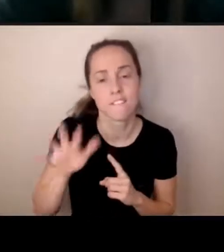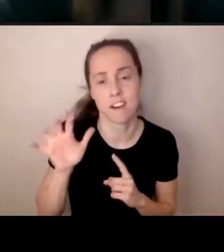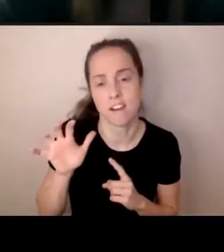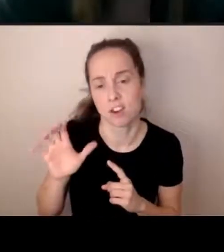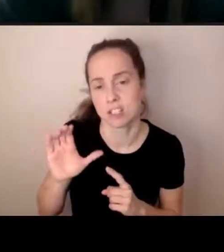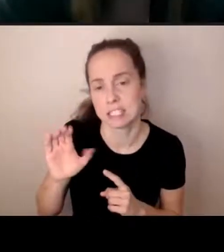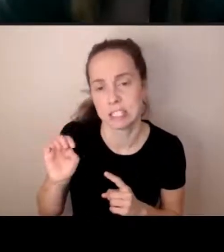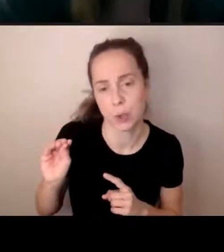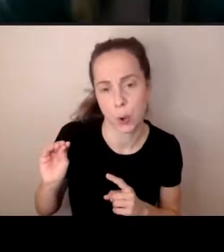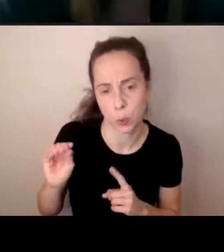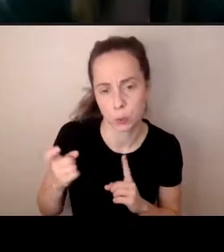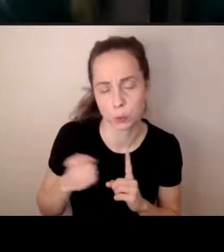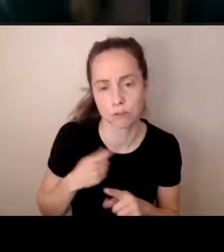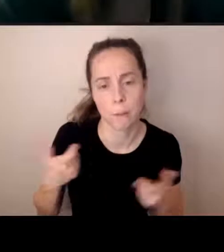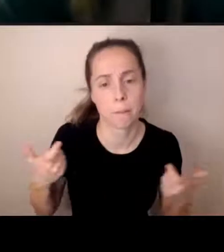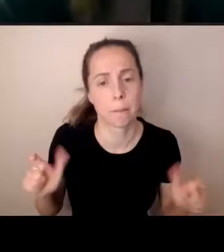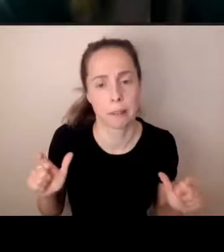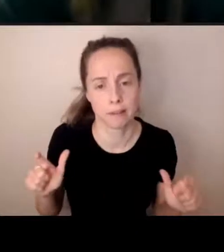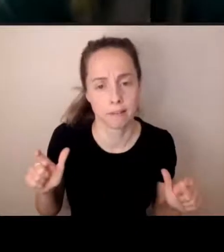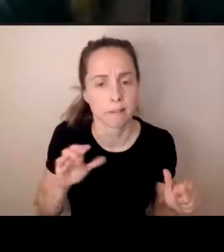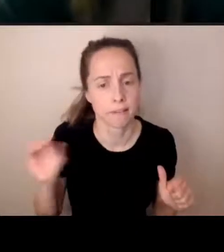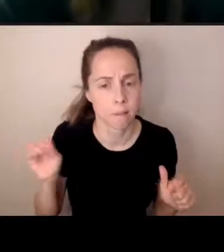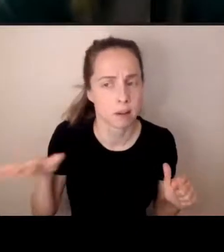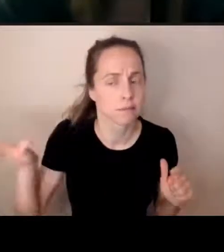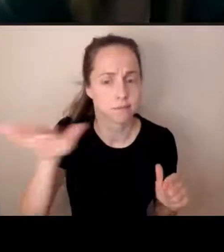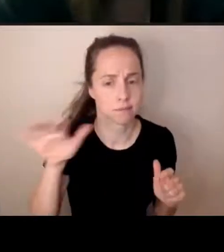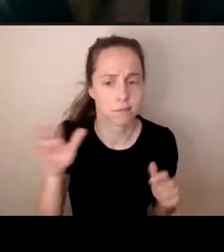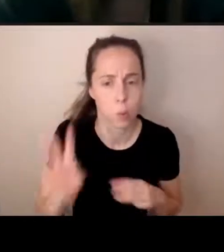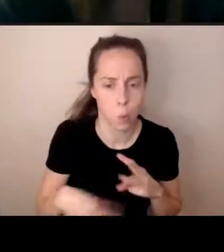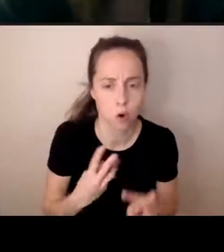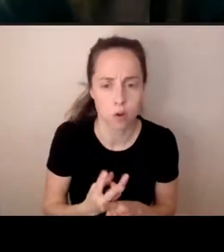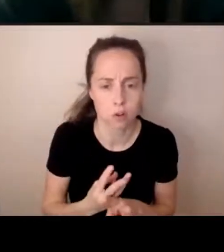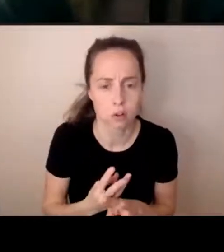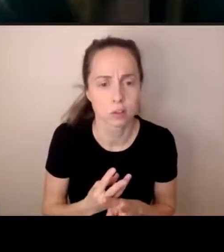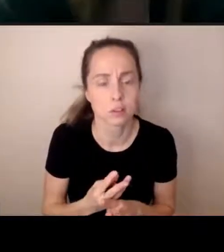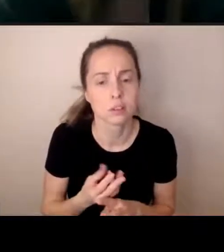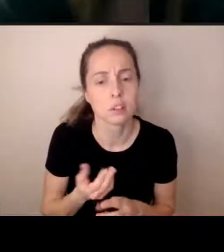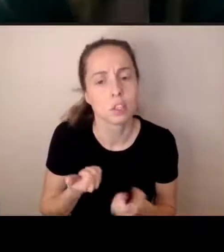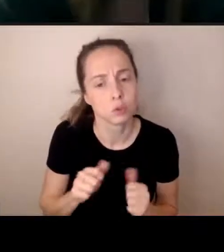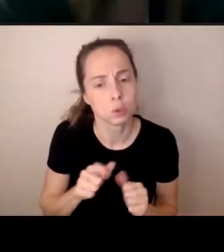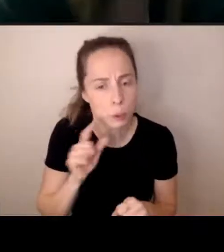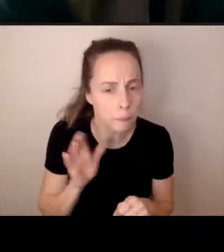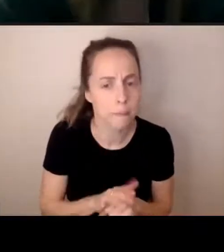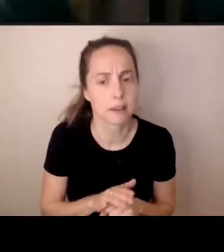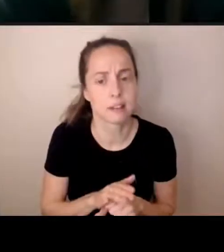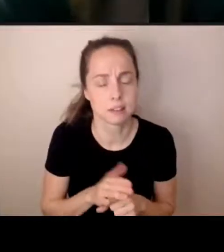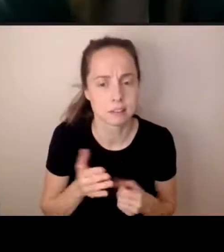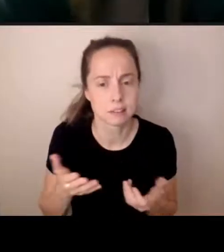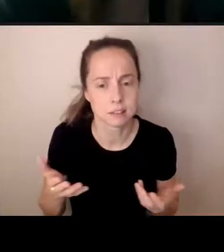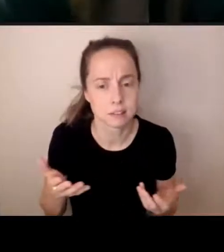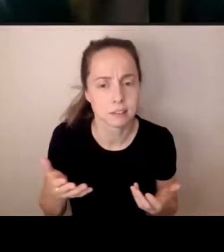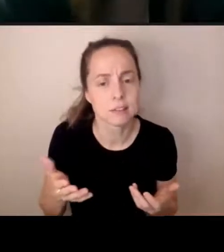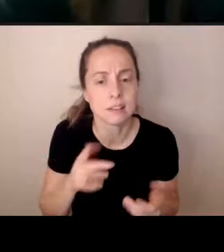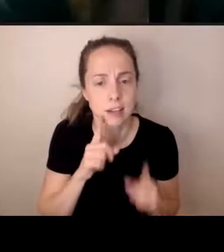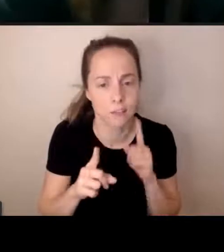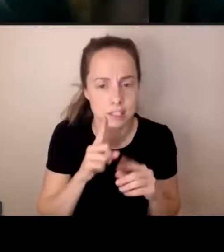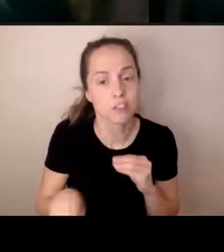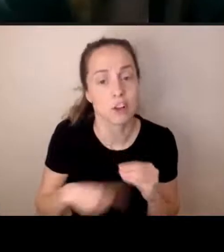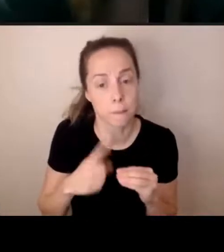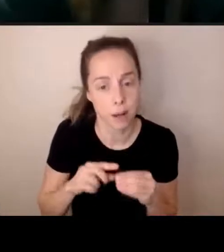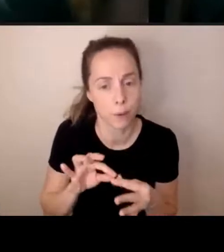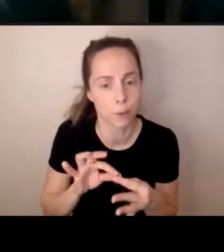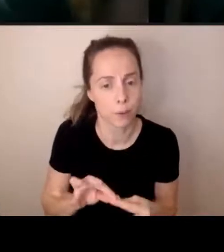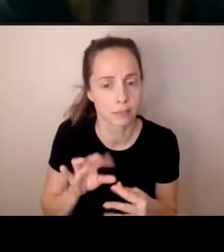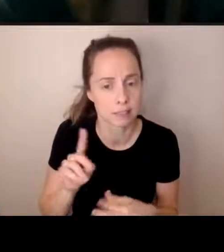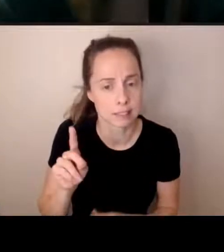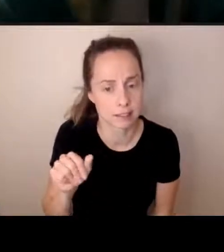disability inclusion at their board level, and just generally trying to elevate the conversation about disability. But I heard her speak in